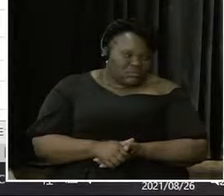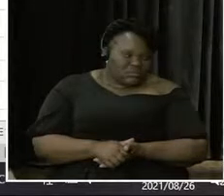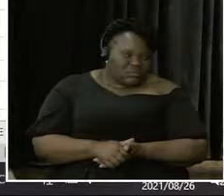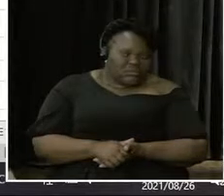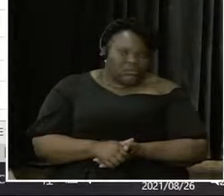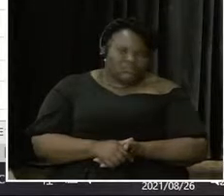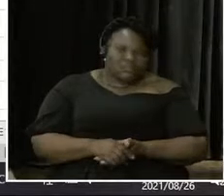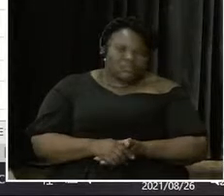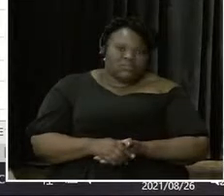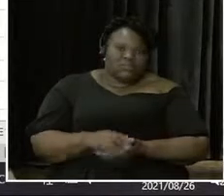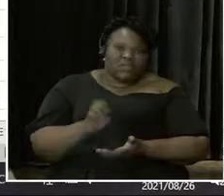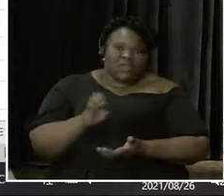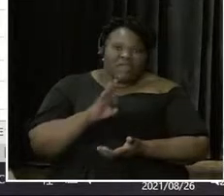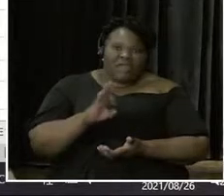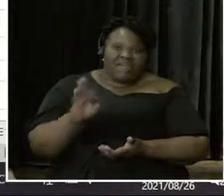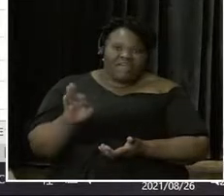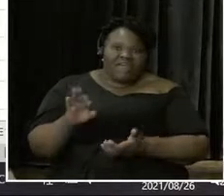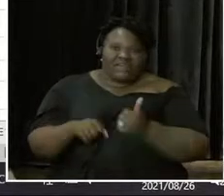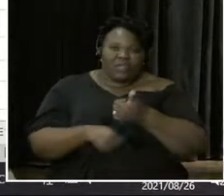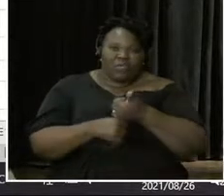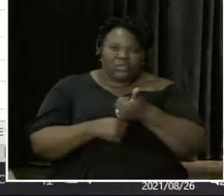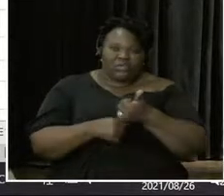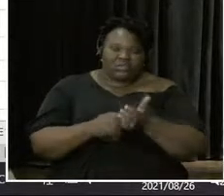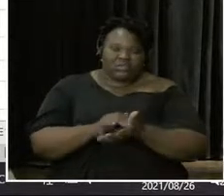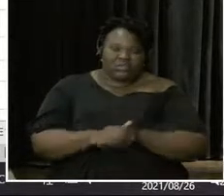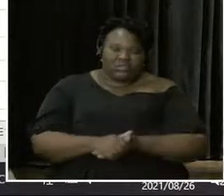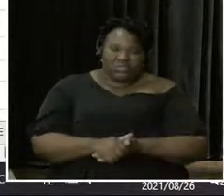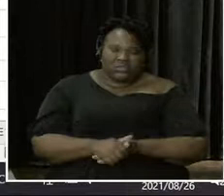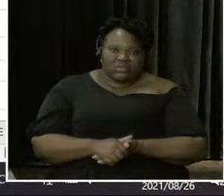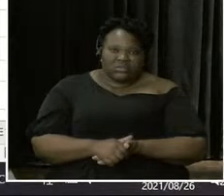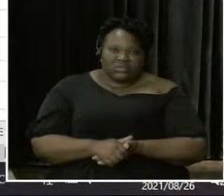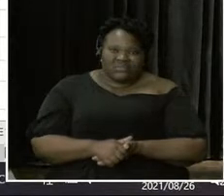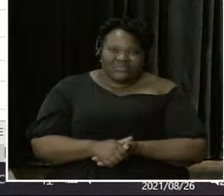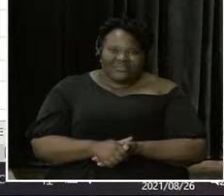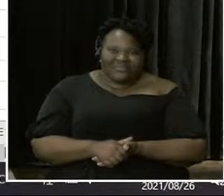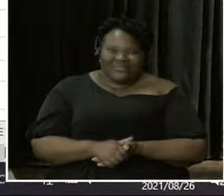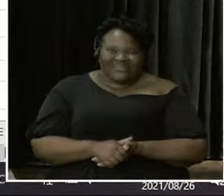EFF supports. EFF supports. Tiane there.